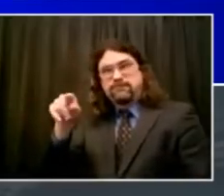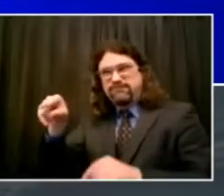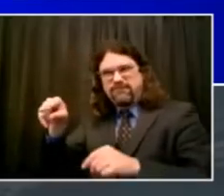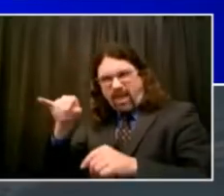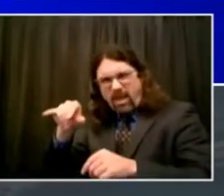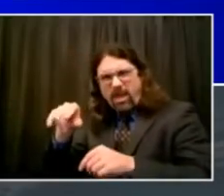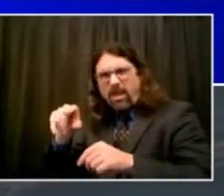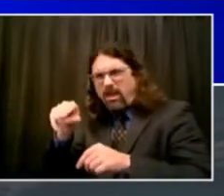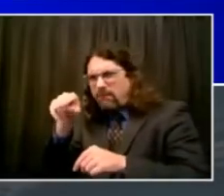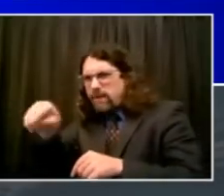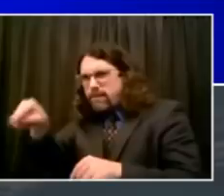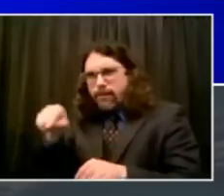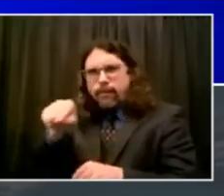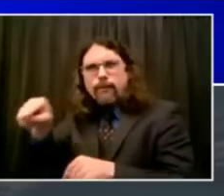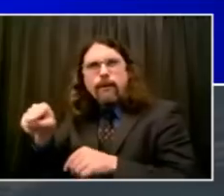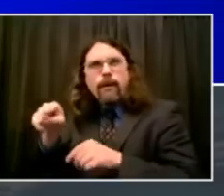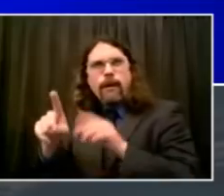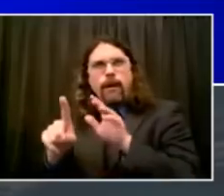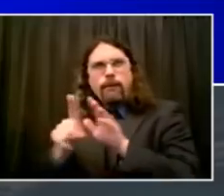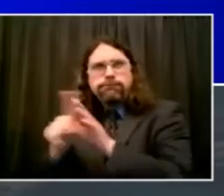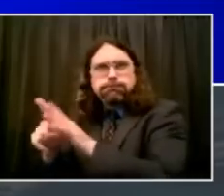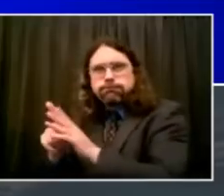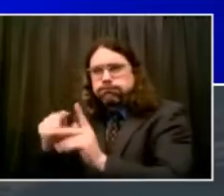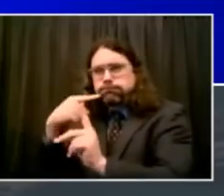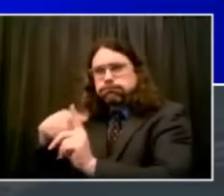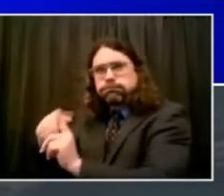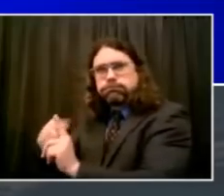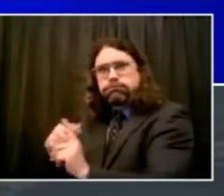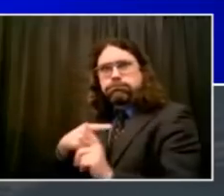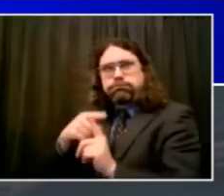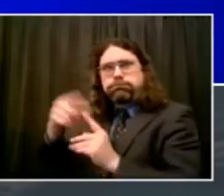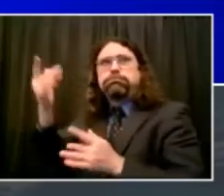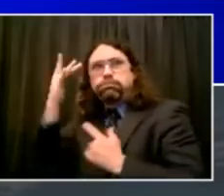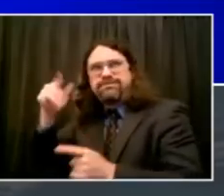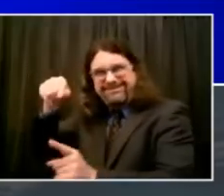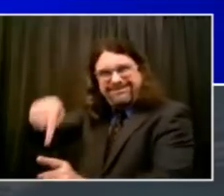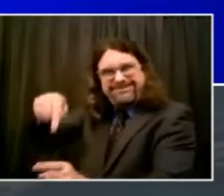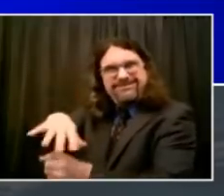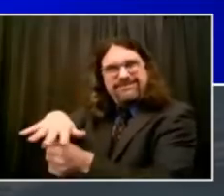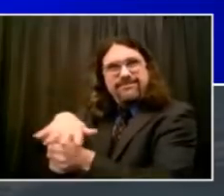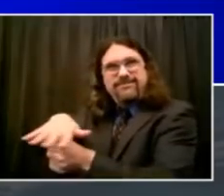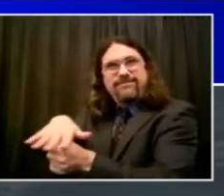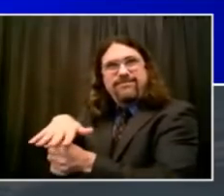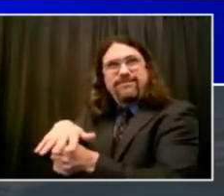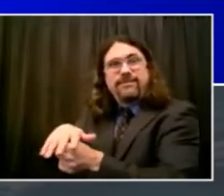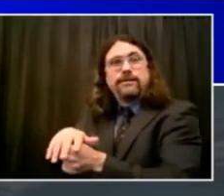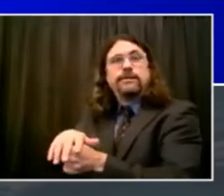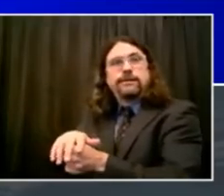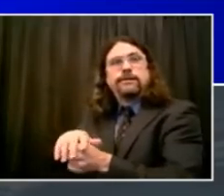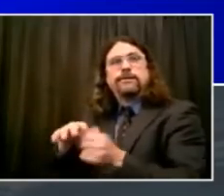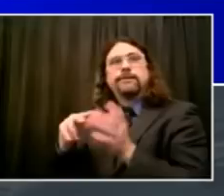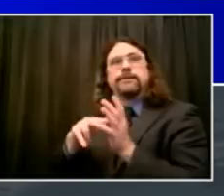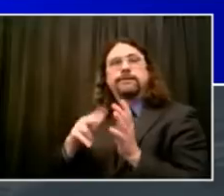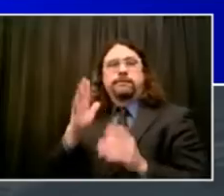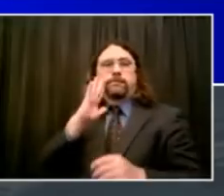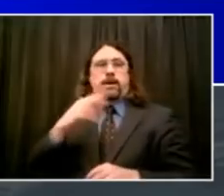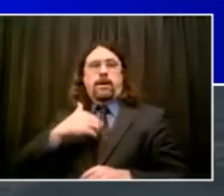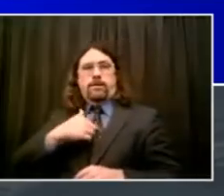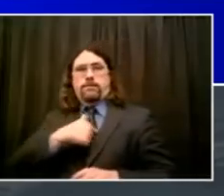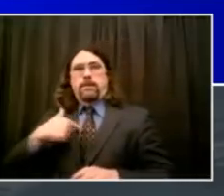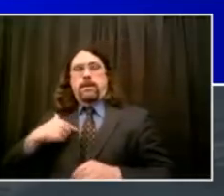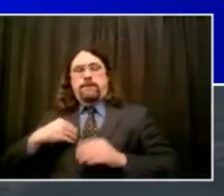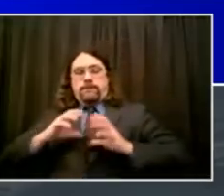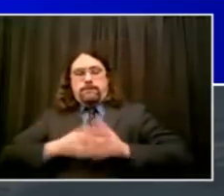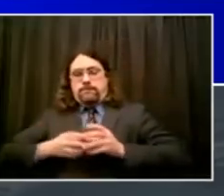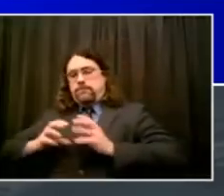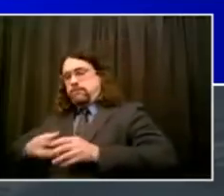So we have 10 outbreak response teams ready. Teams of minimum 3 people led by our